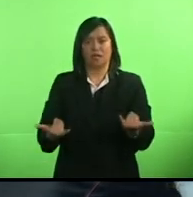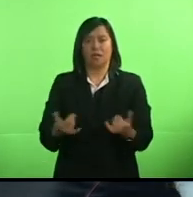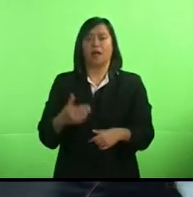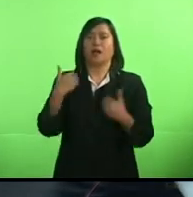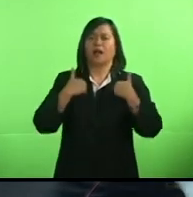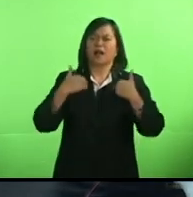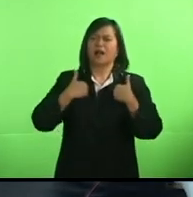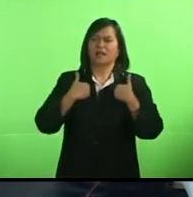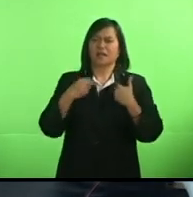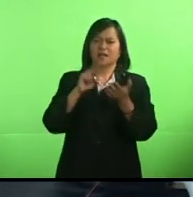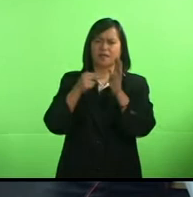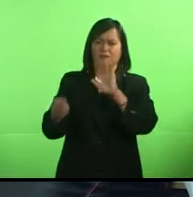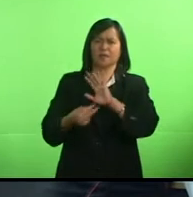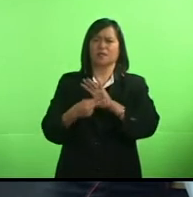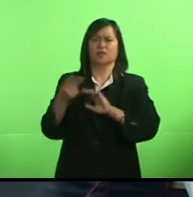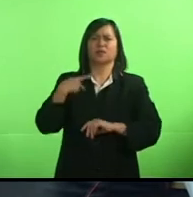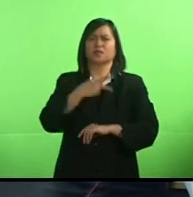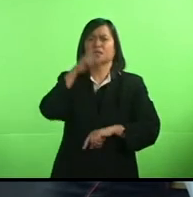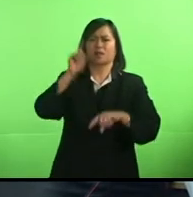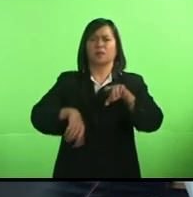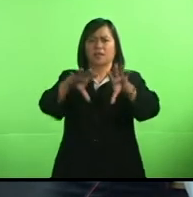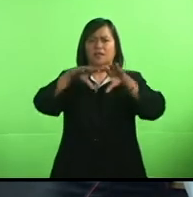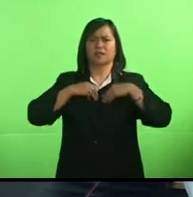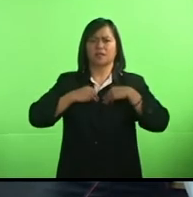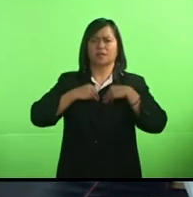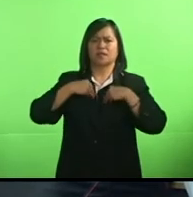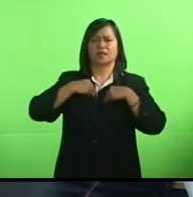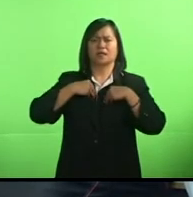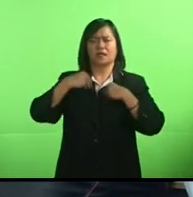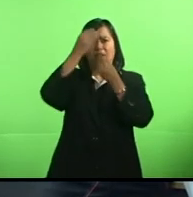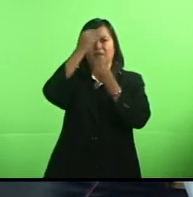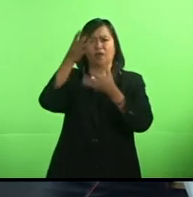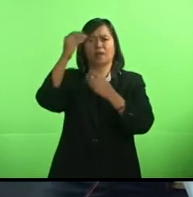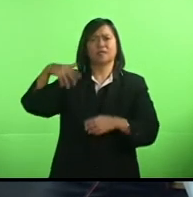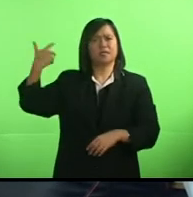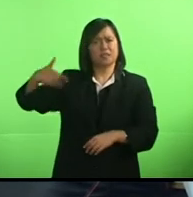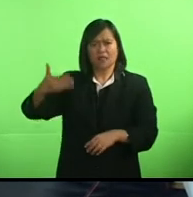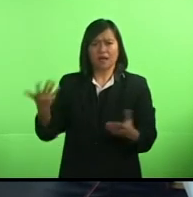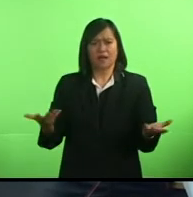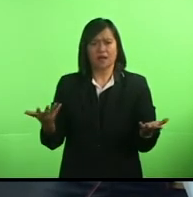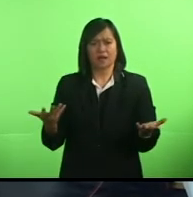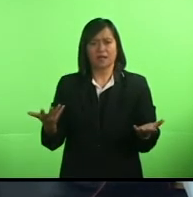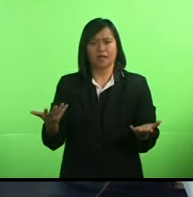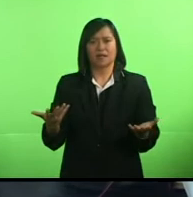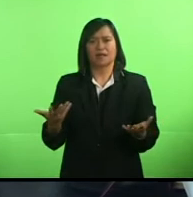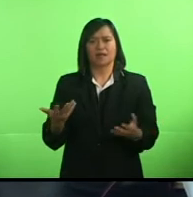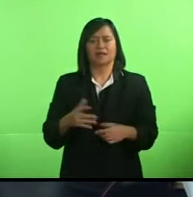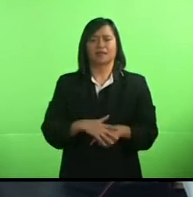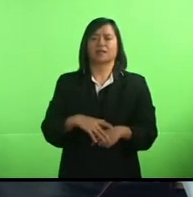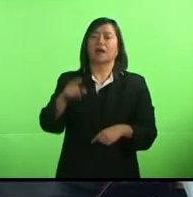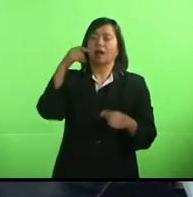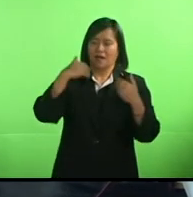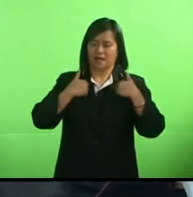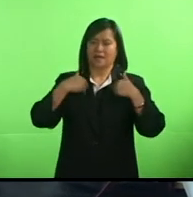we cannot accept historical documents? Does that mean that there are times, occasions when